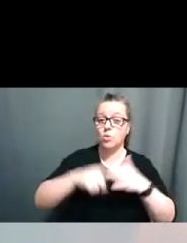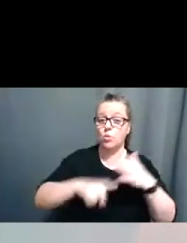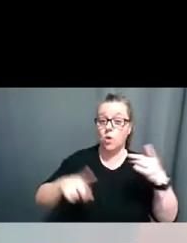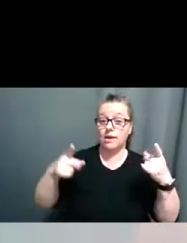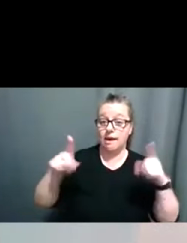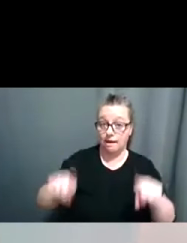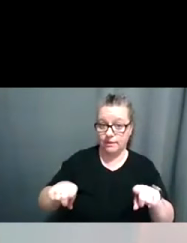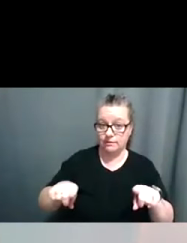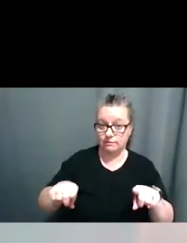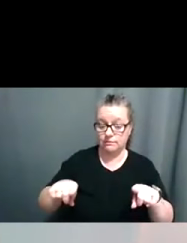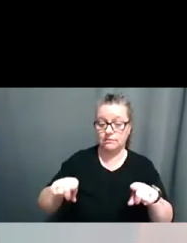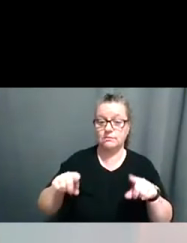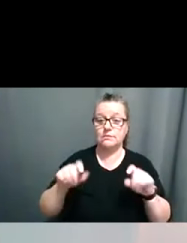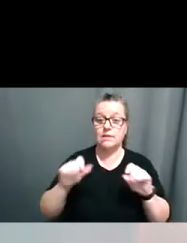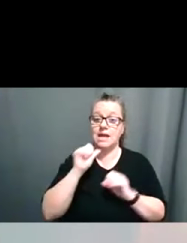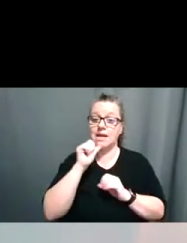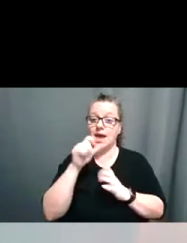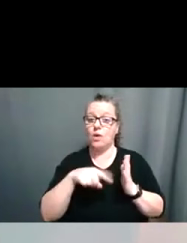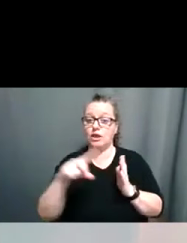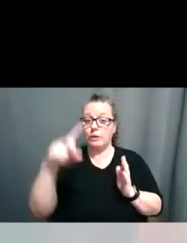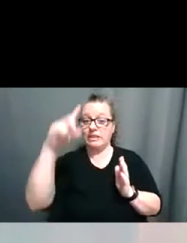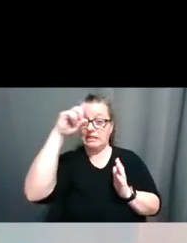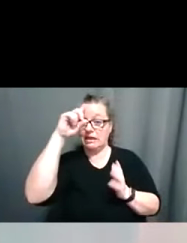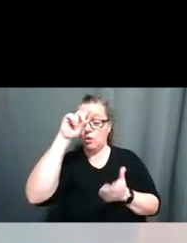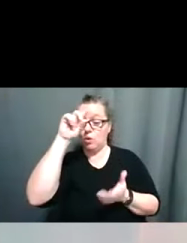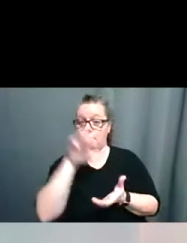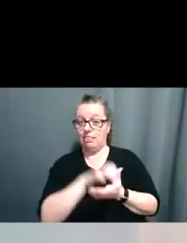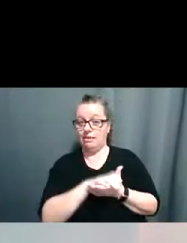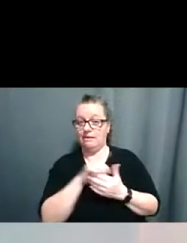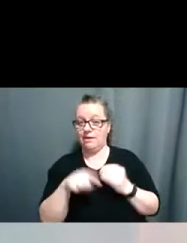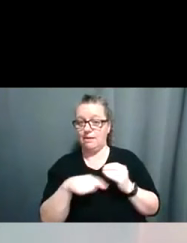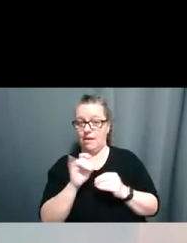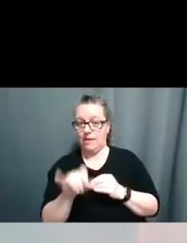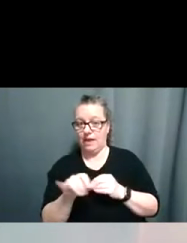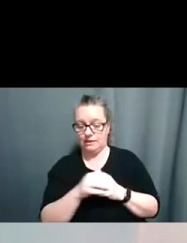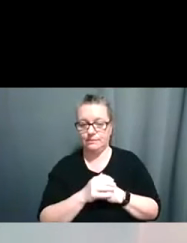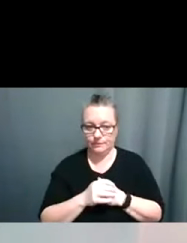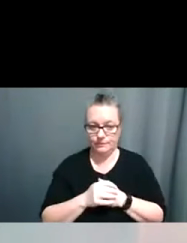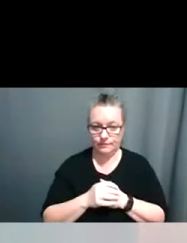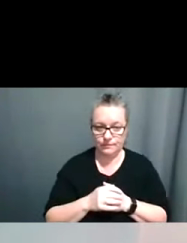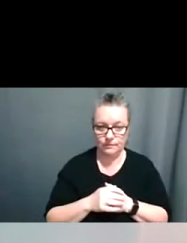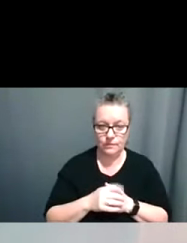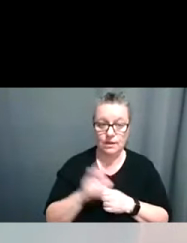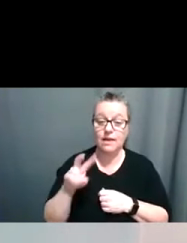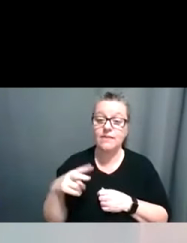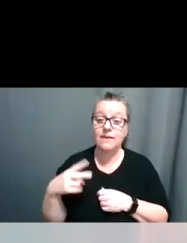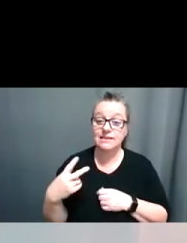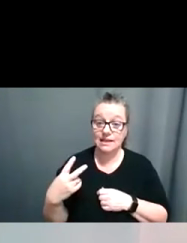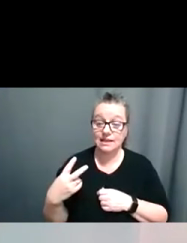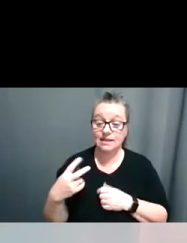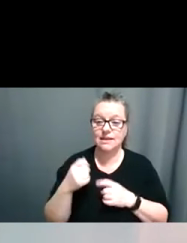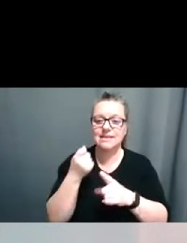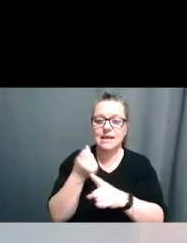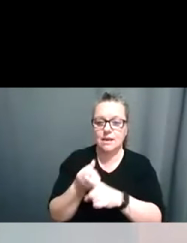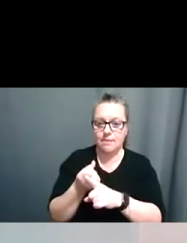or said, and not what you think or believe about that behavior. The second element is